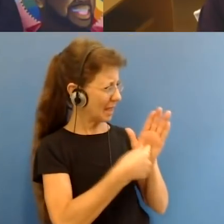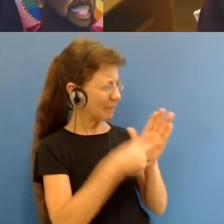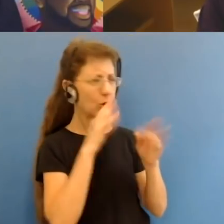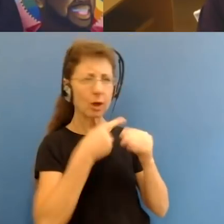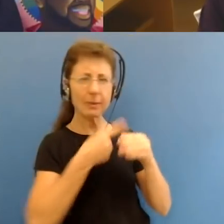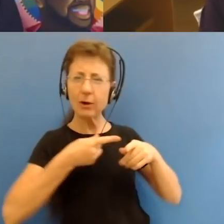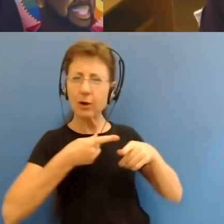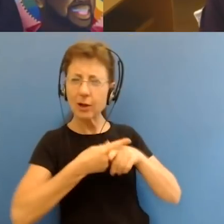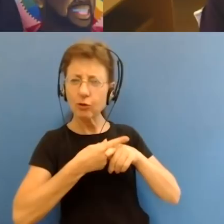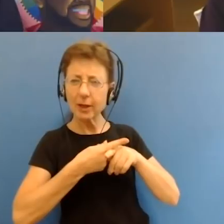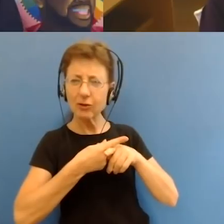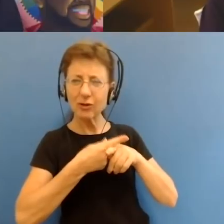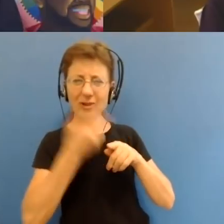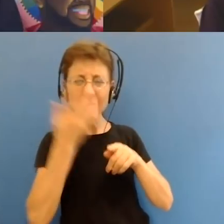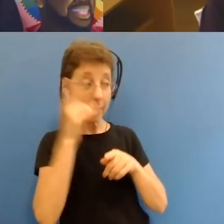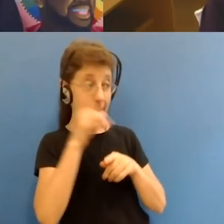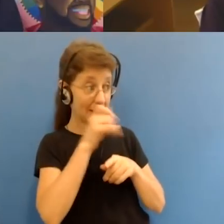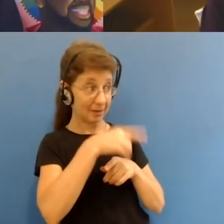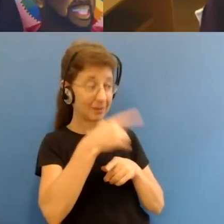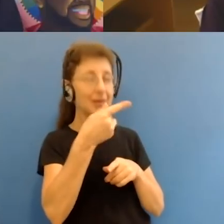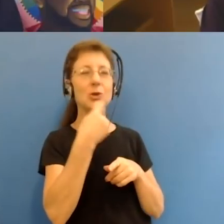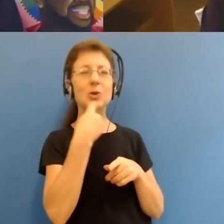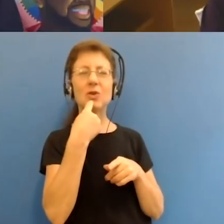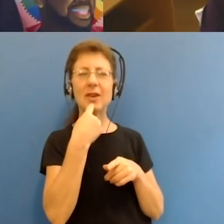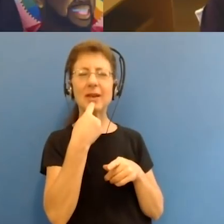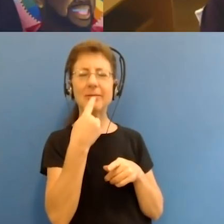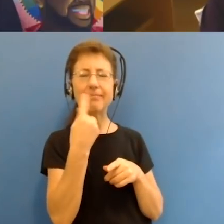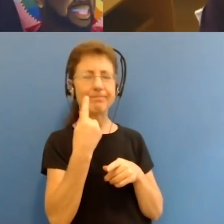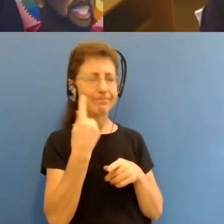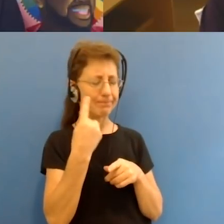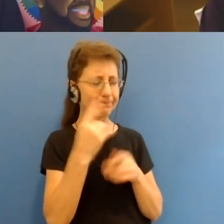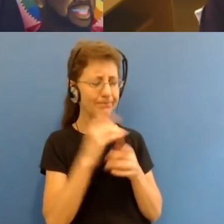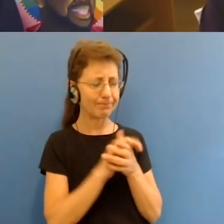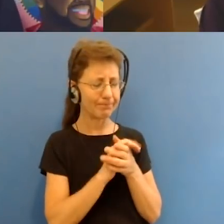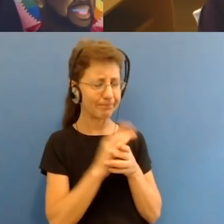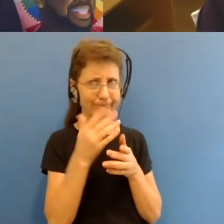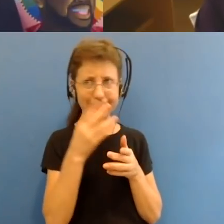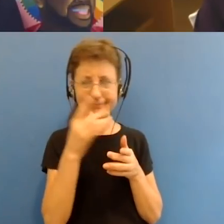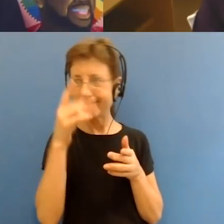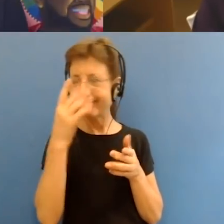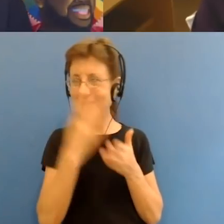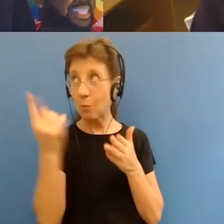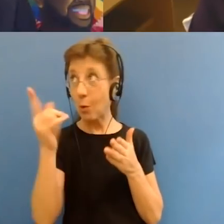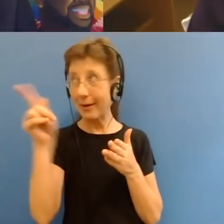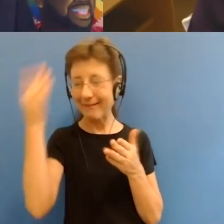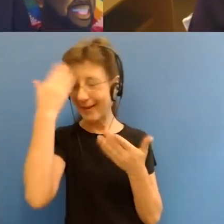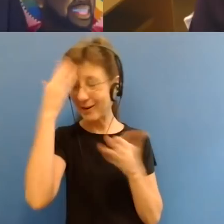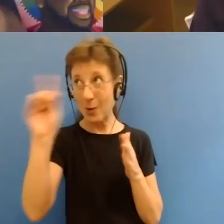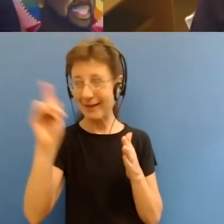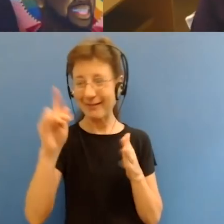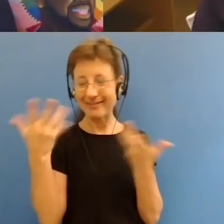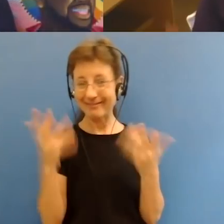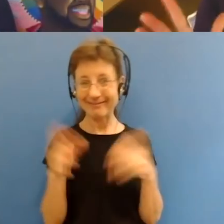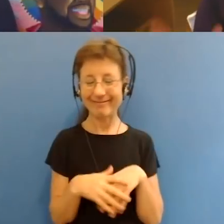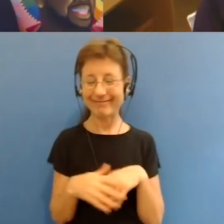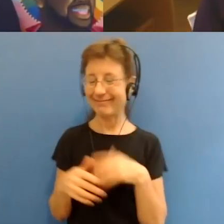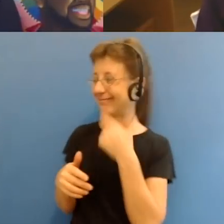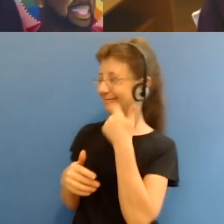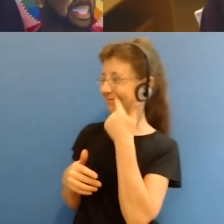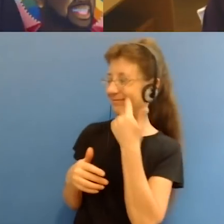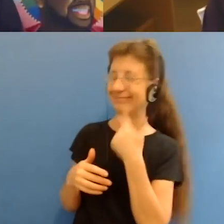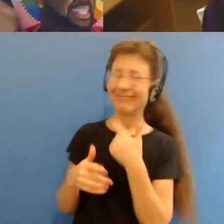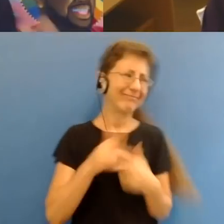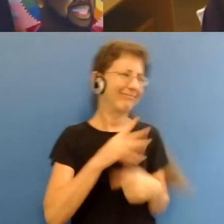And the reason I'm asking that is because you said something somewhere else, and I don't know where, but it's okay,